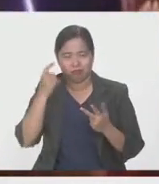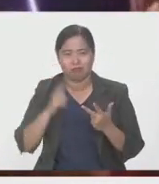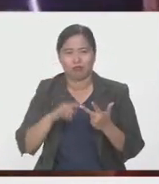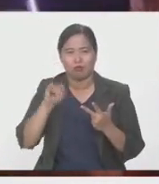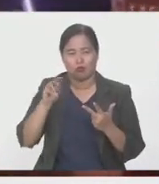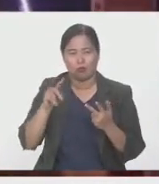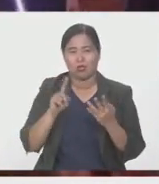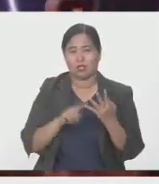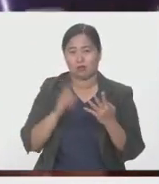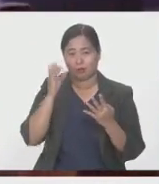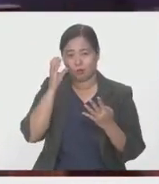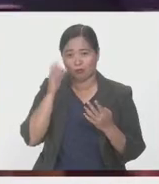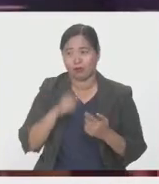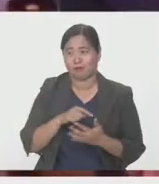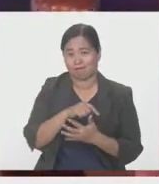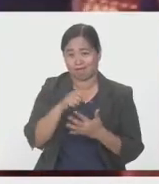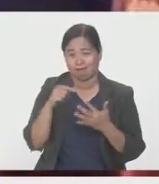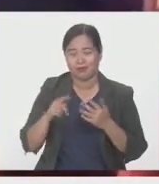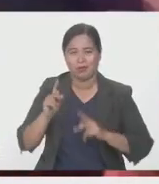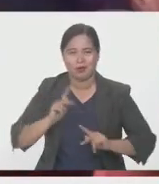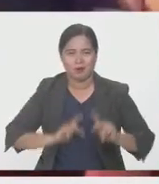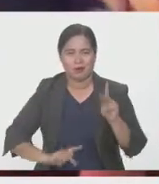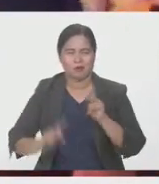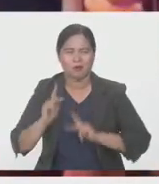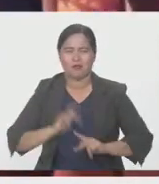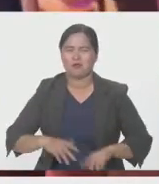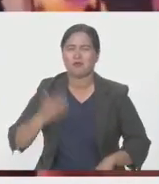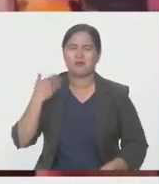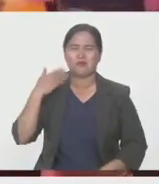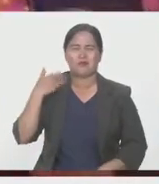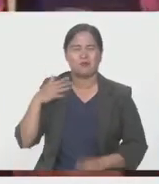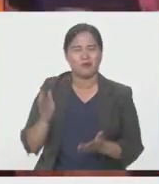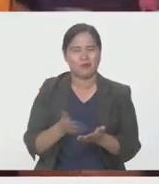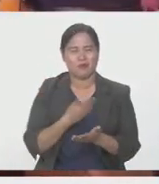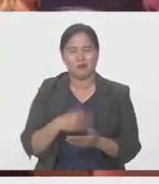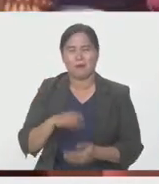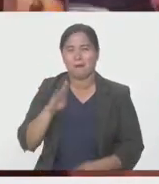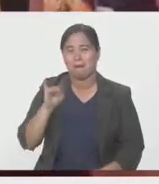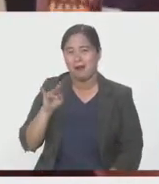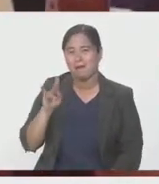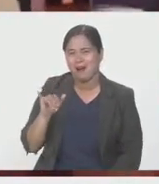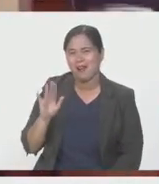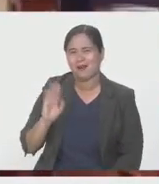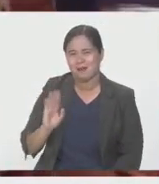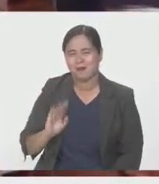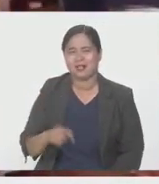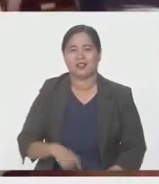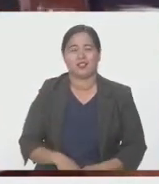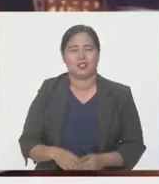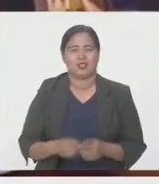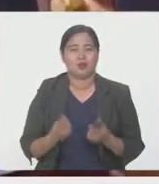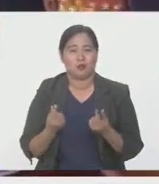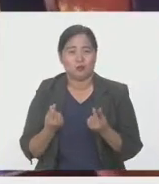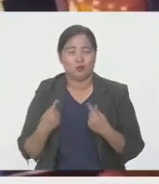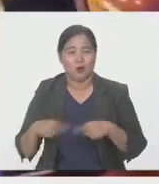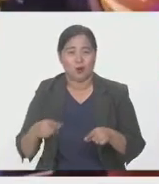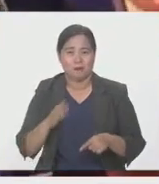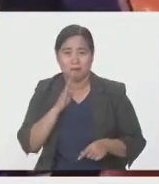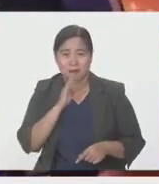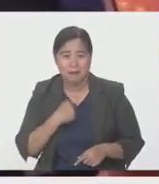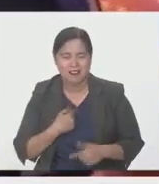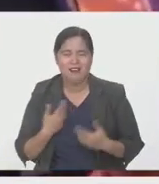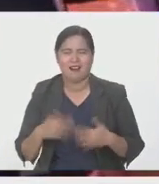Chris Kirkpatrick, and Lance Bass perform their smash 90s hits Bye Bye Bye and It's Gonna Be Me, and debuted the new collaborative